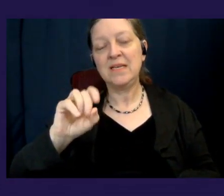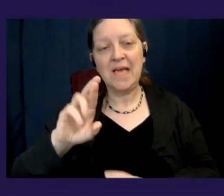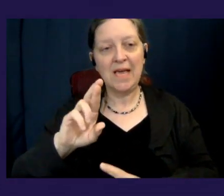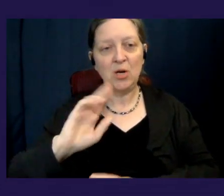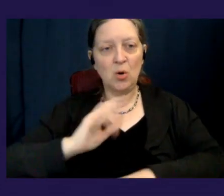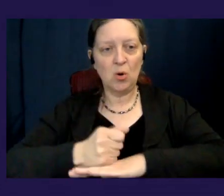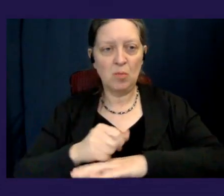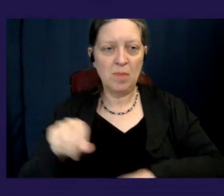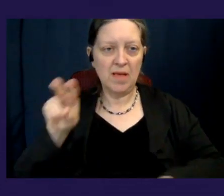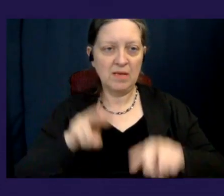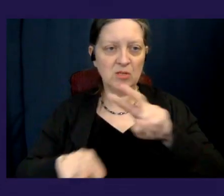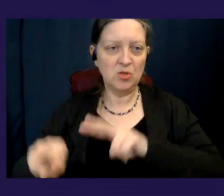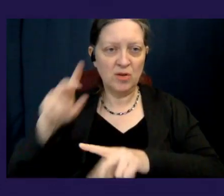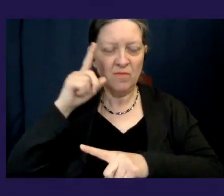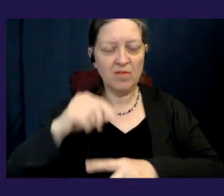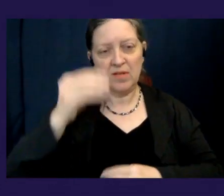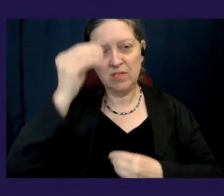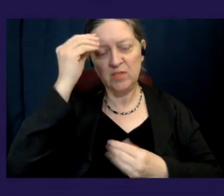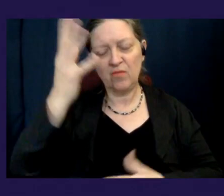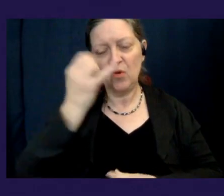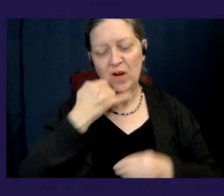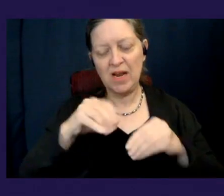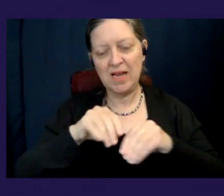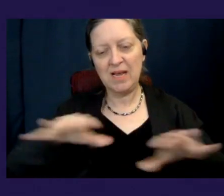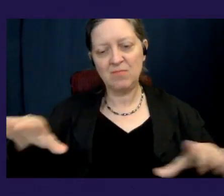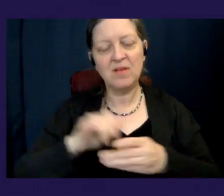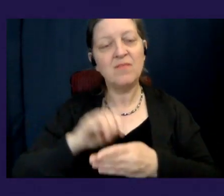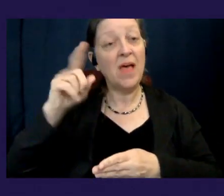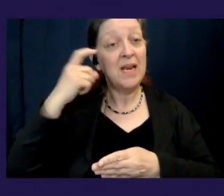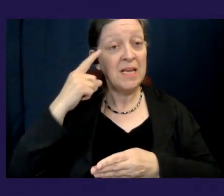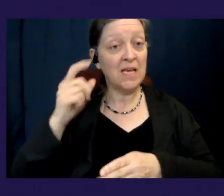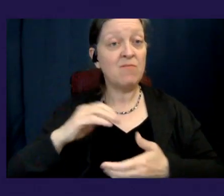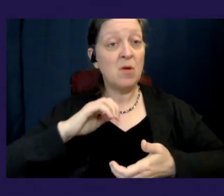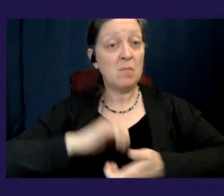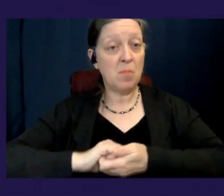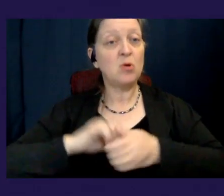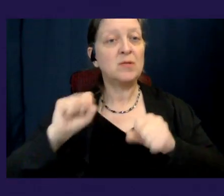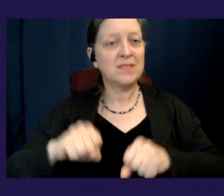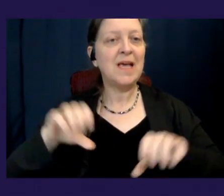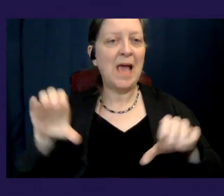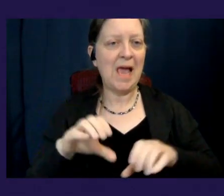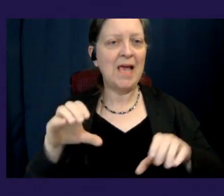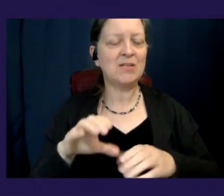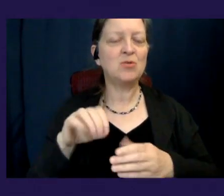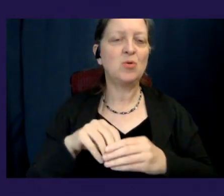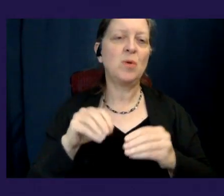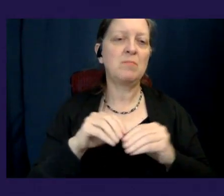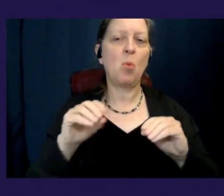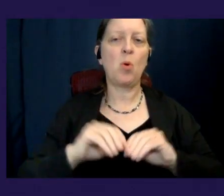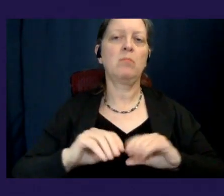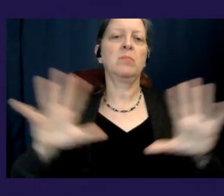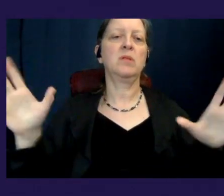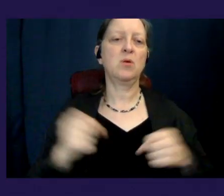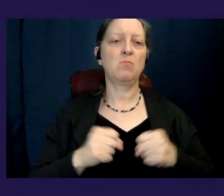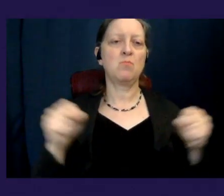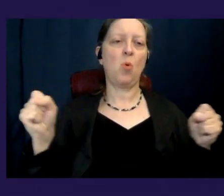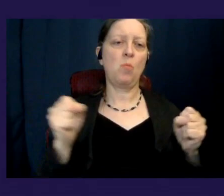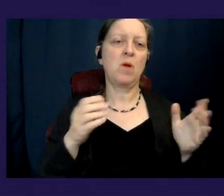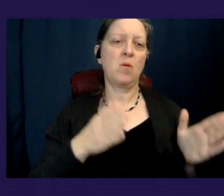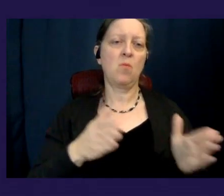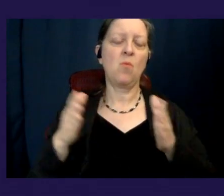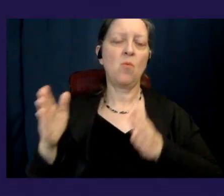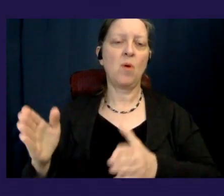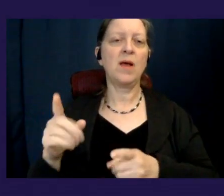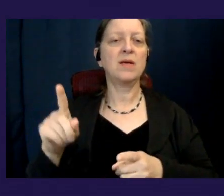can do in ways that are not necessarily controversial, such as monitoring and reporting claims that are widely agreed